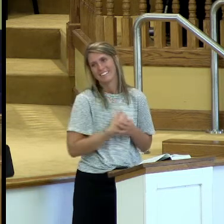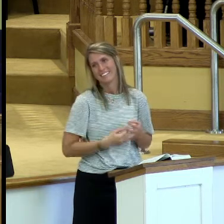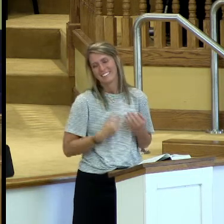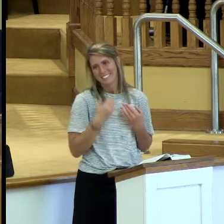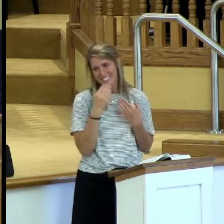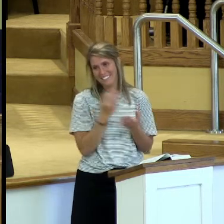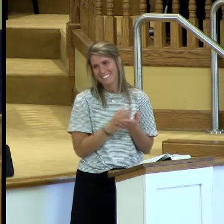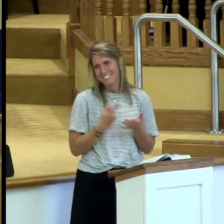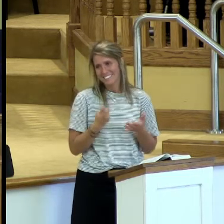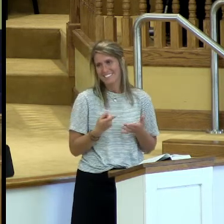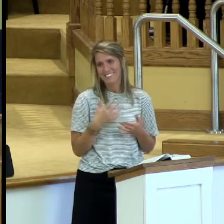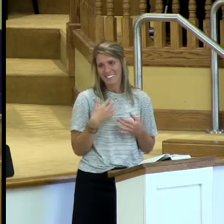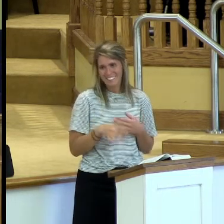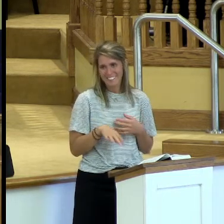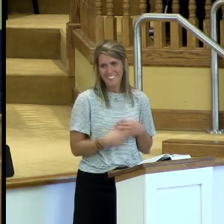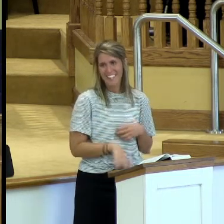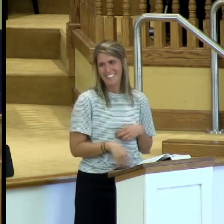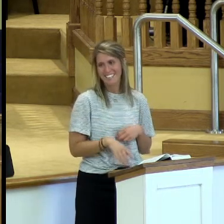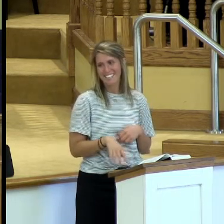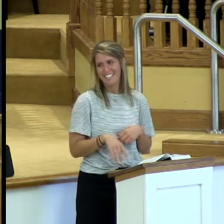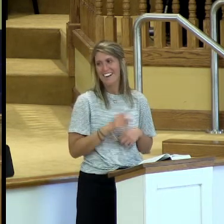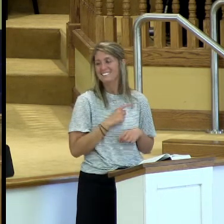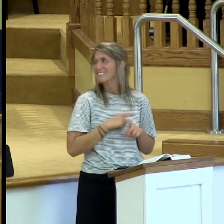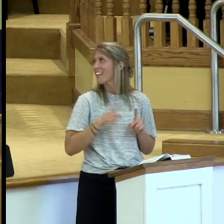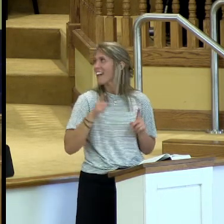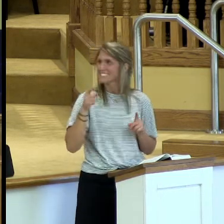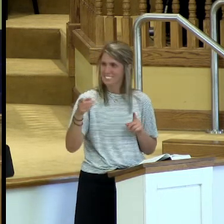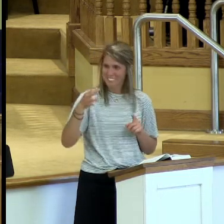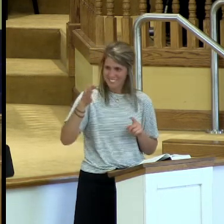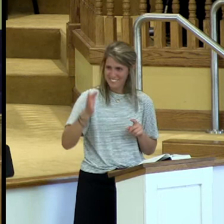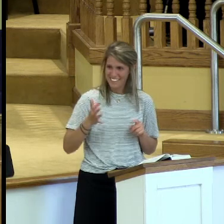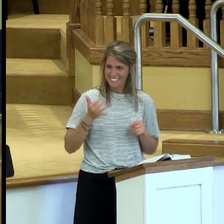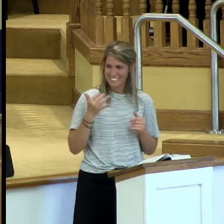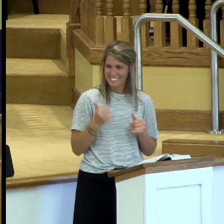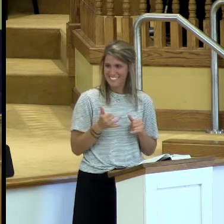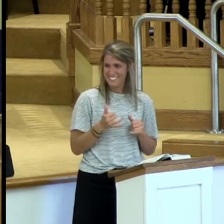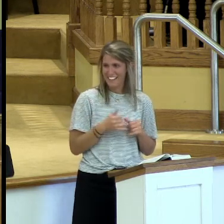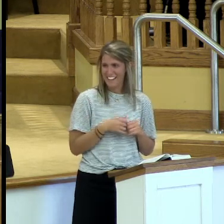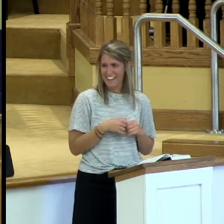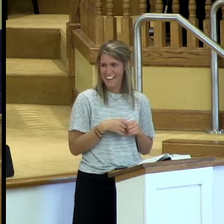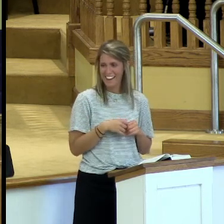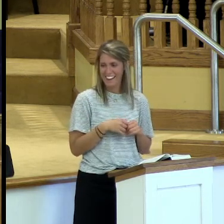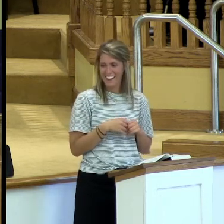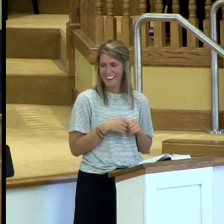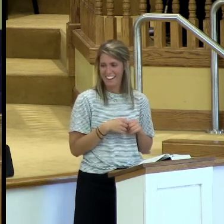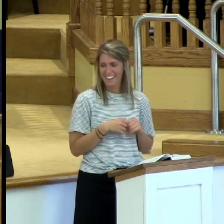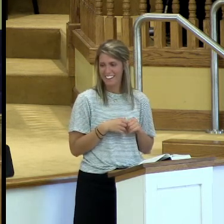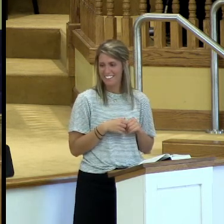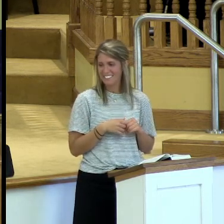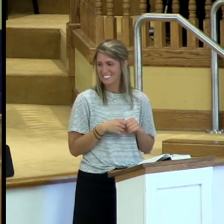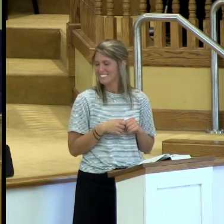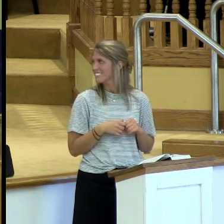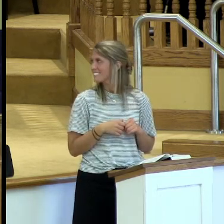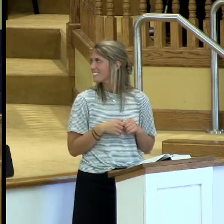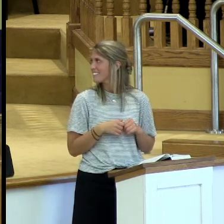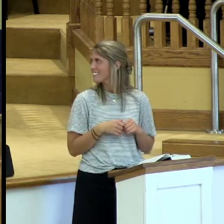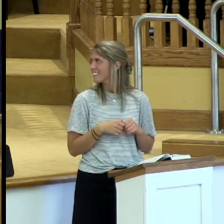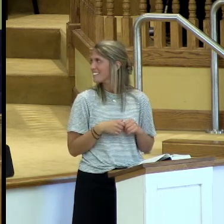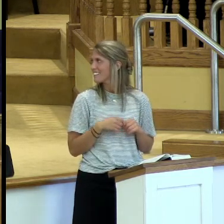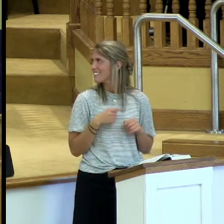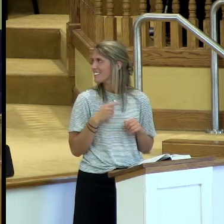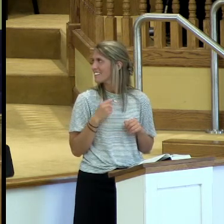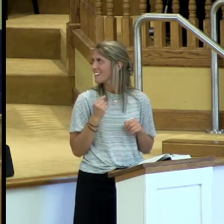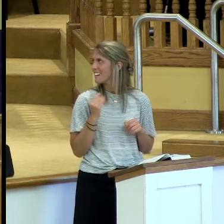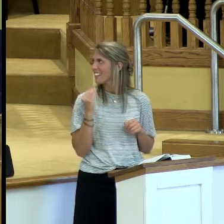Thank you, someone. Good night. Like, he's y'all's pastor, and y'all are this tough now. Something's wrong. Y'all are lying